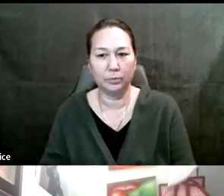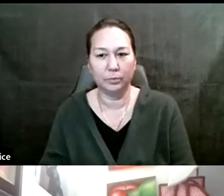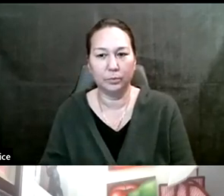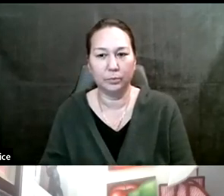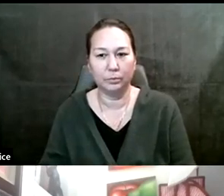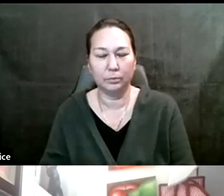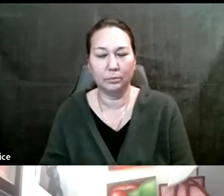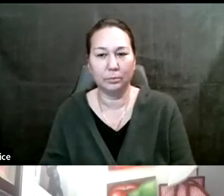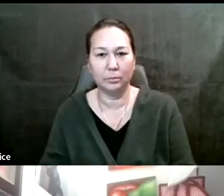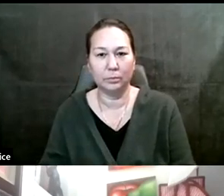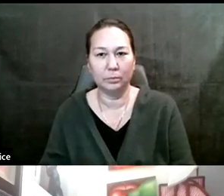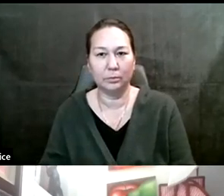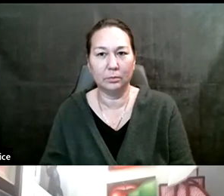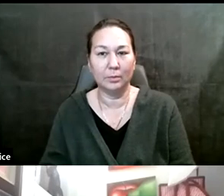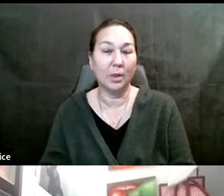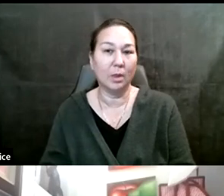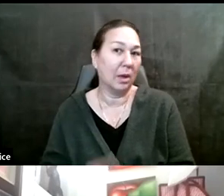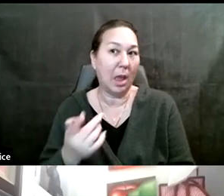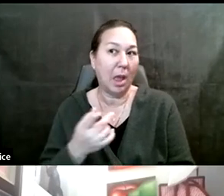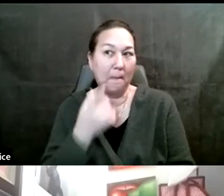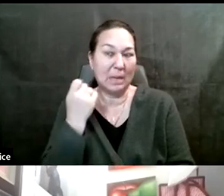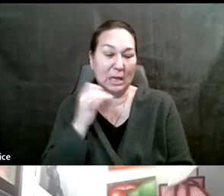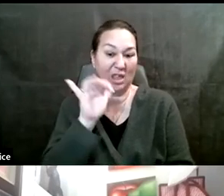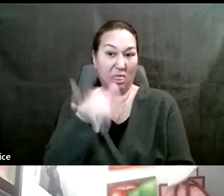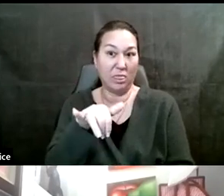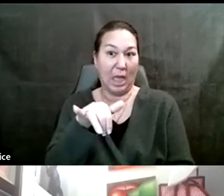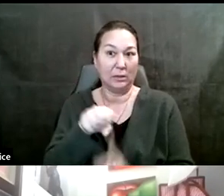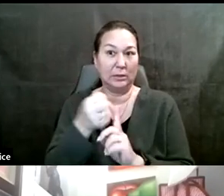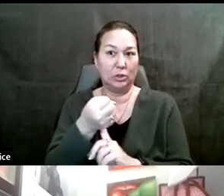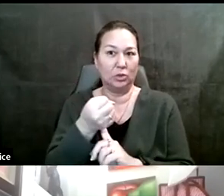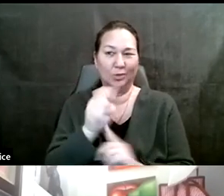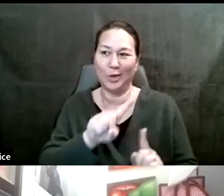unfortunately she had to go to court because of yes